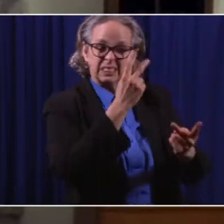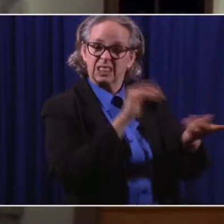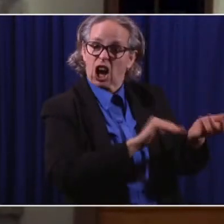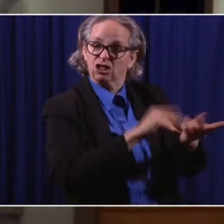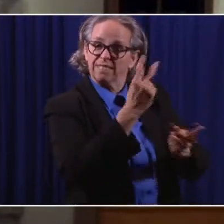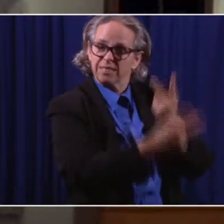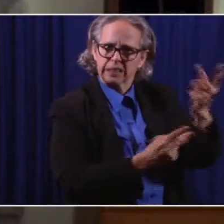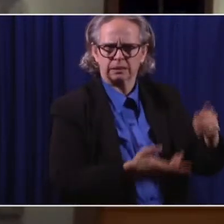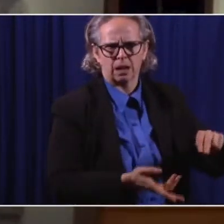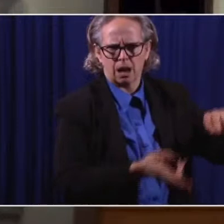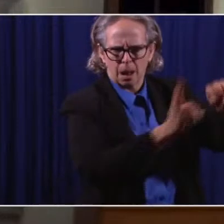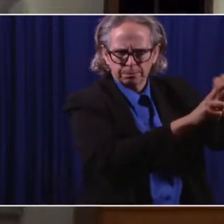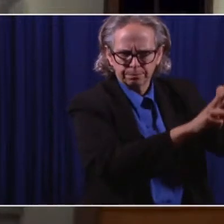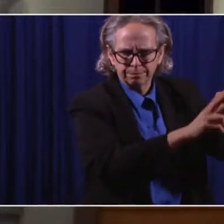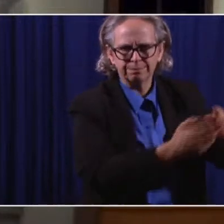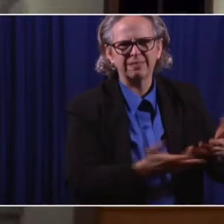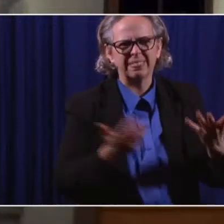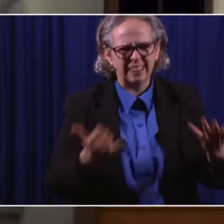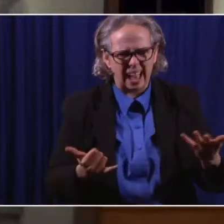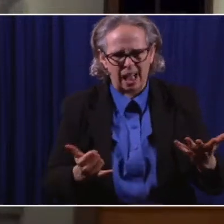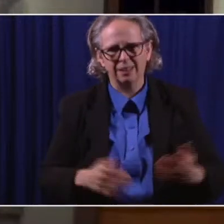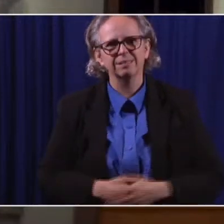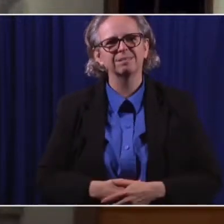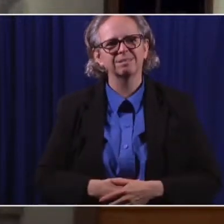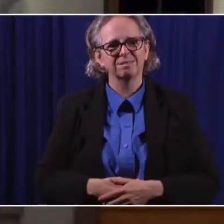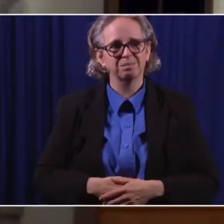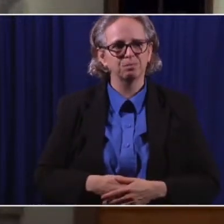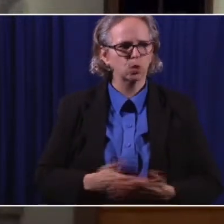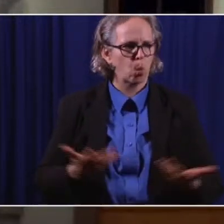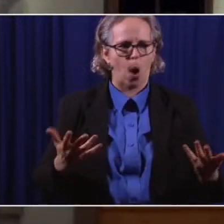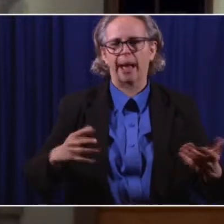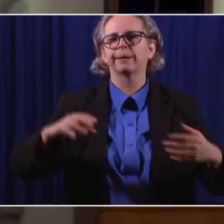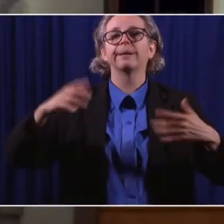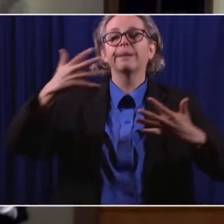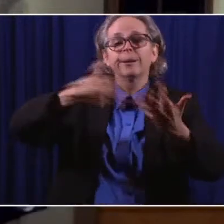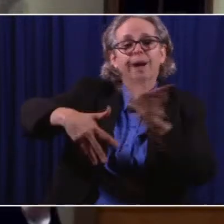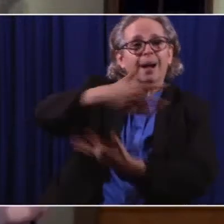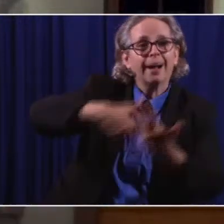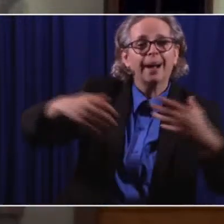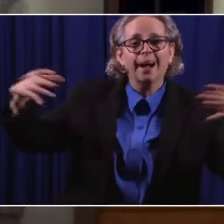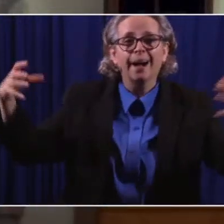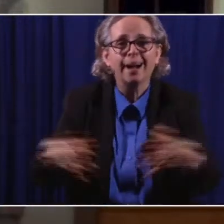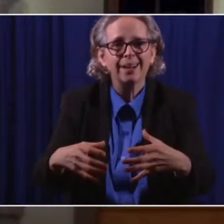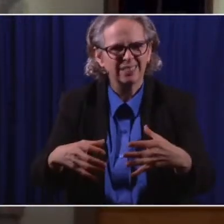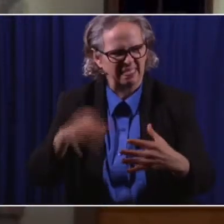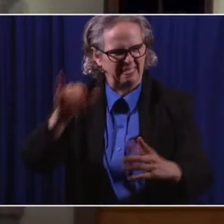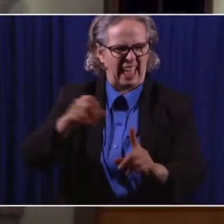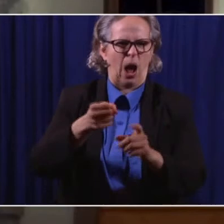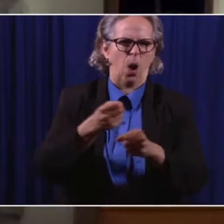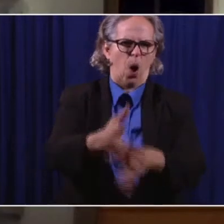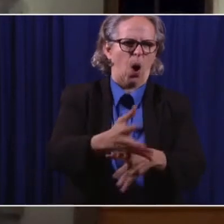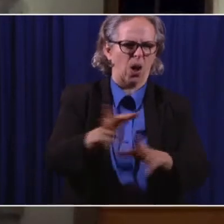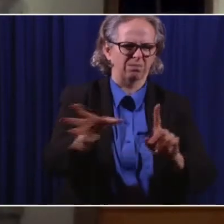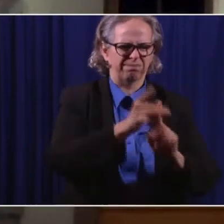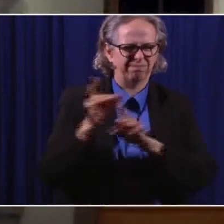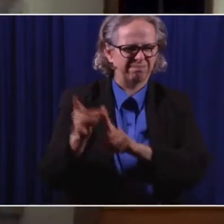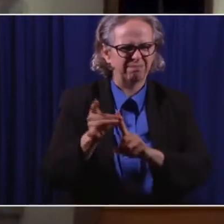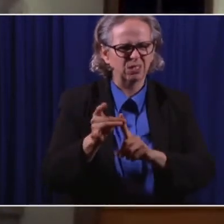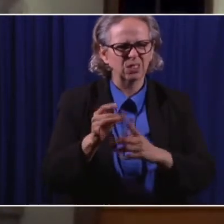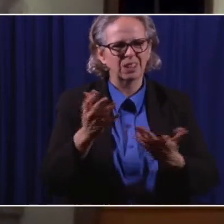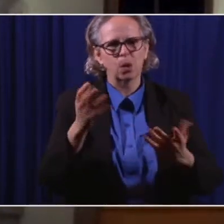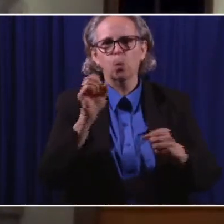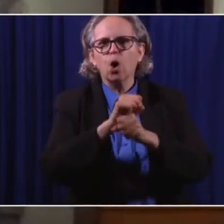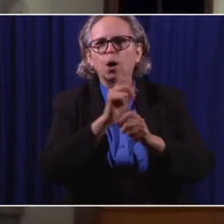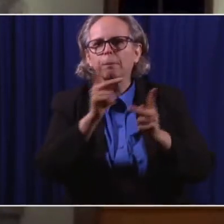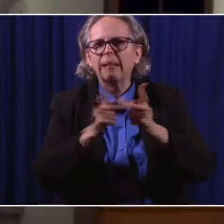to large social gatherings that then carried over into a workplace. They've encountered some resistance also with